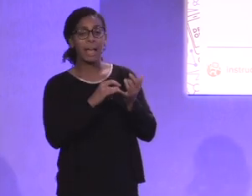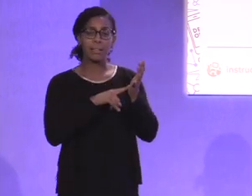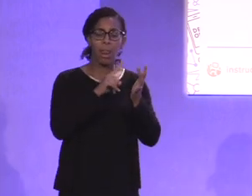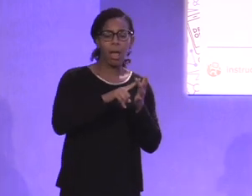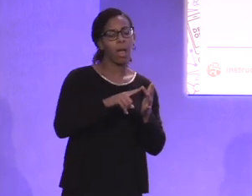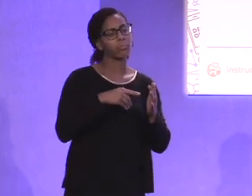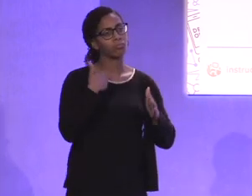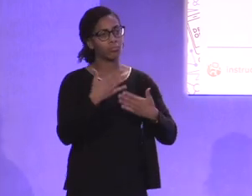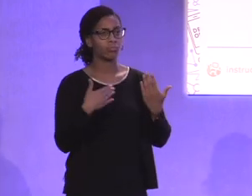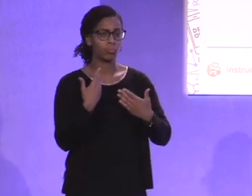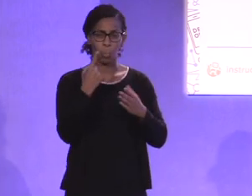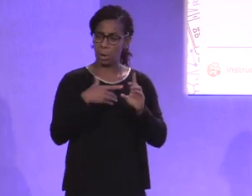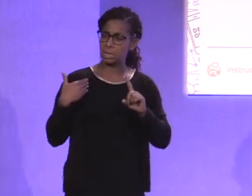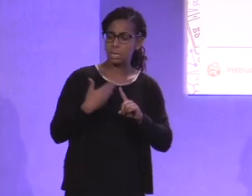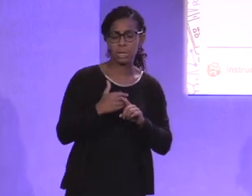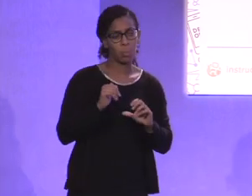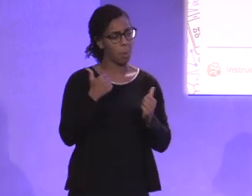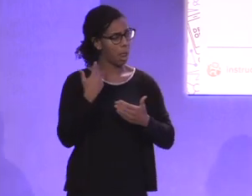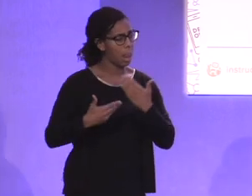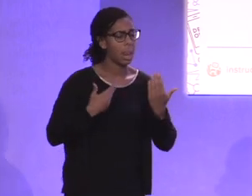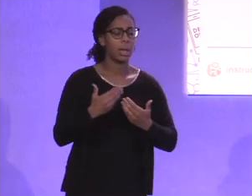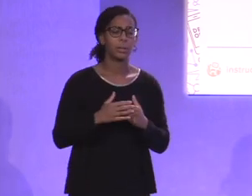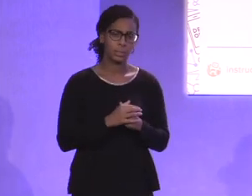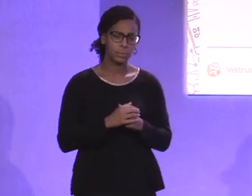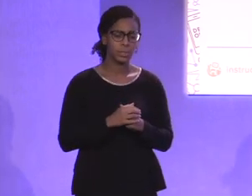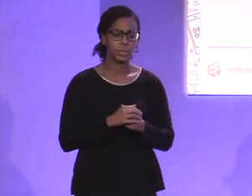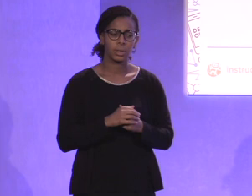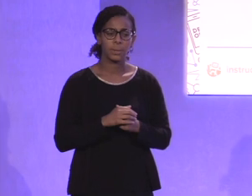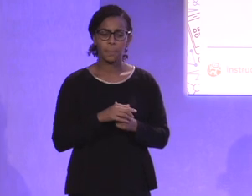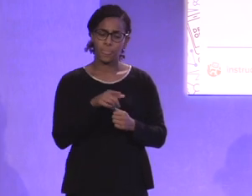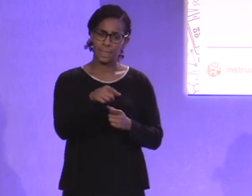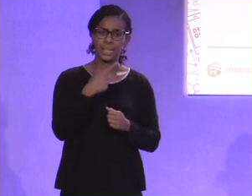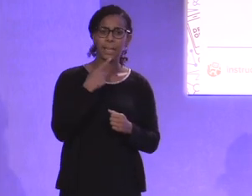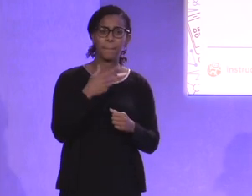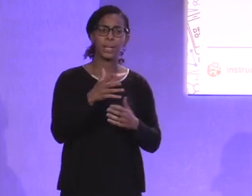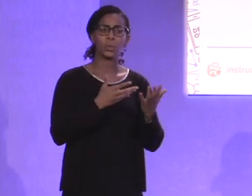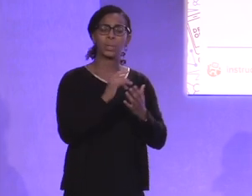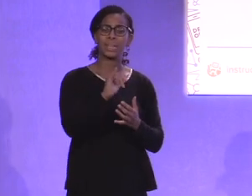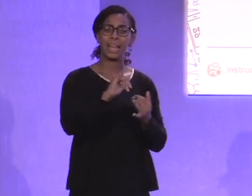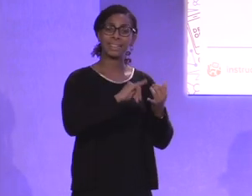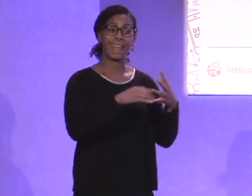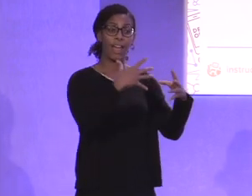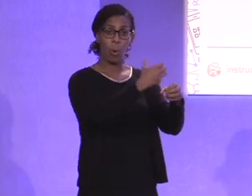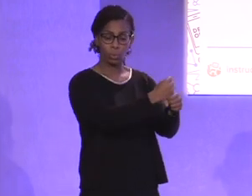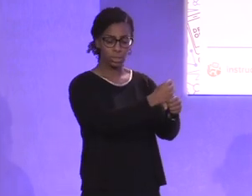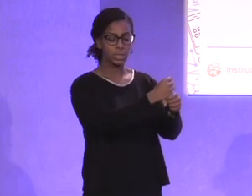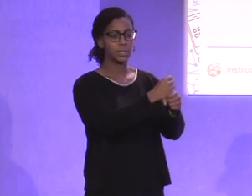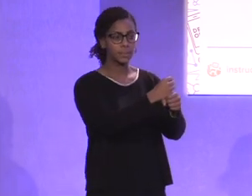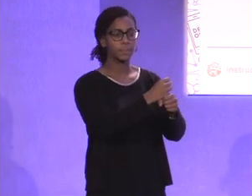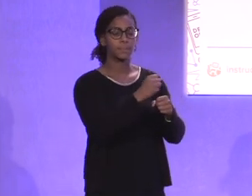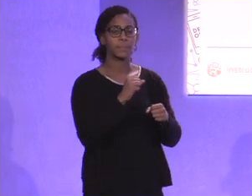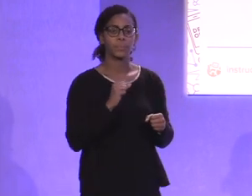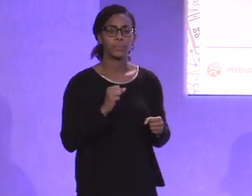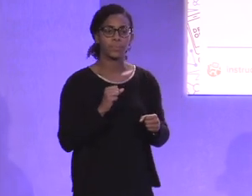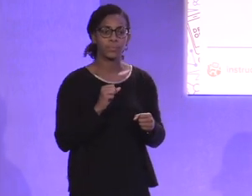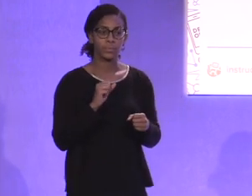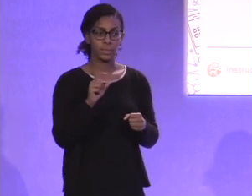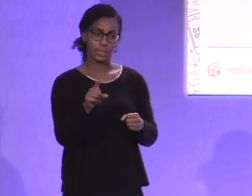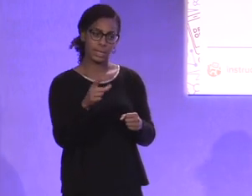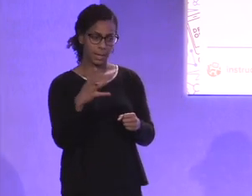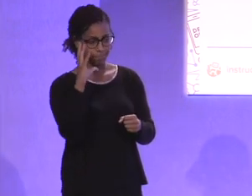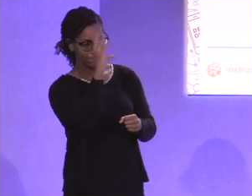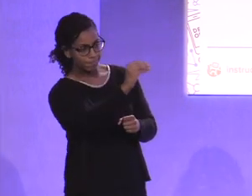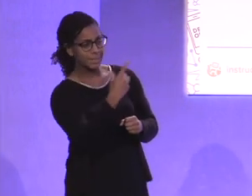well. And they had a chat with stakeholders, and they said, no, we've successfully